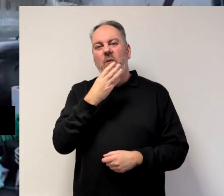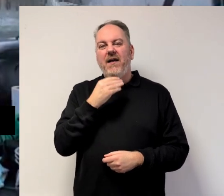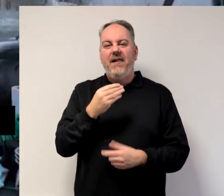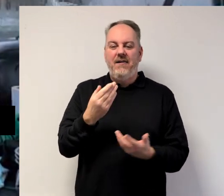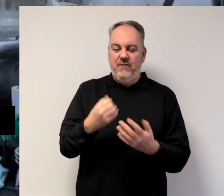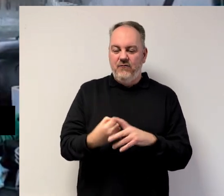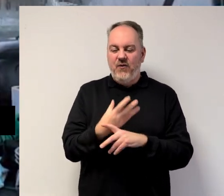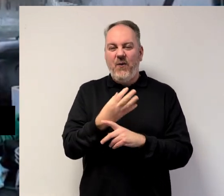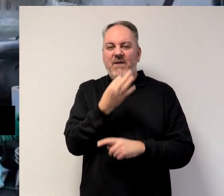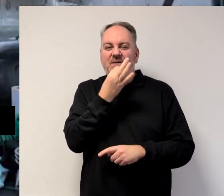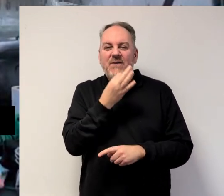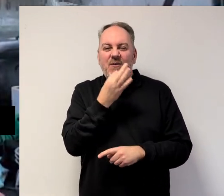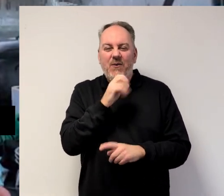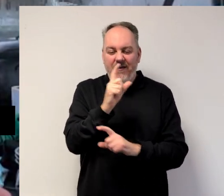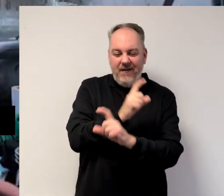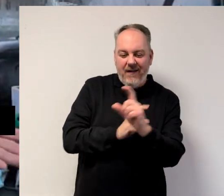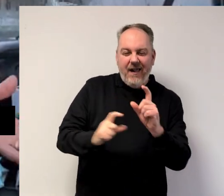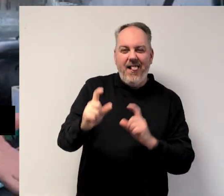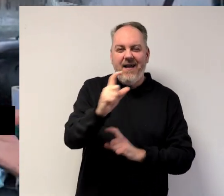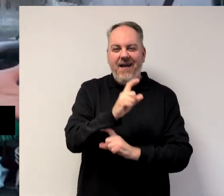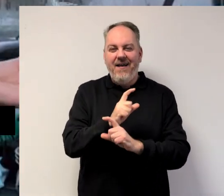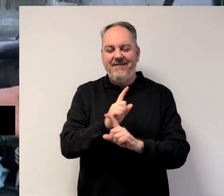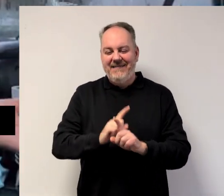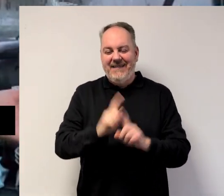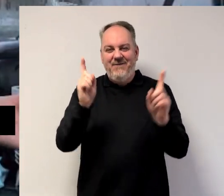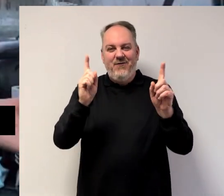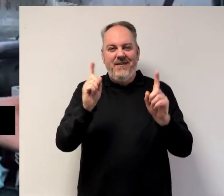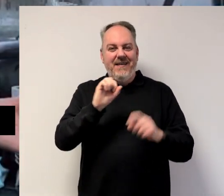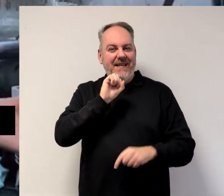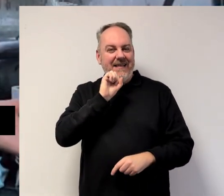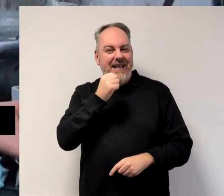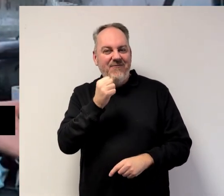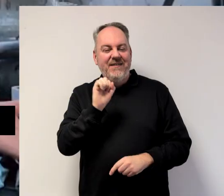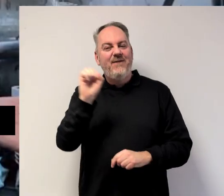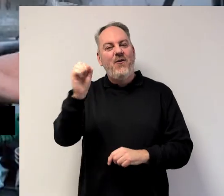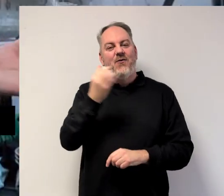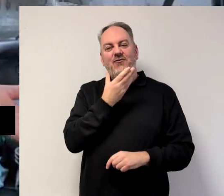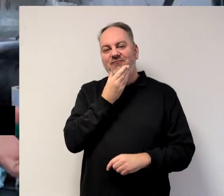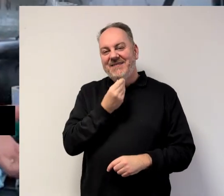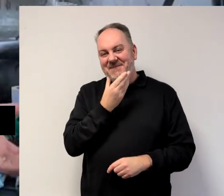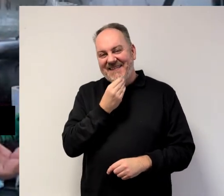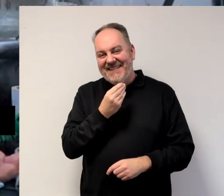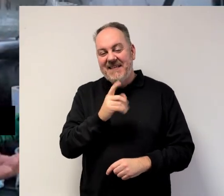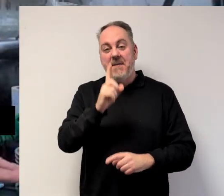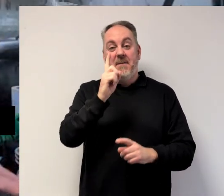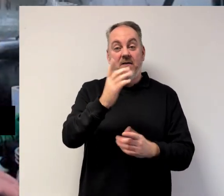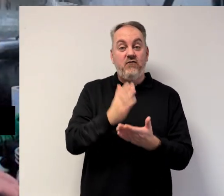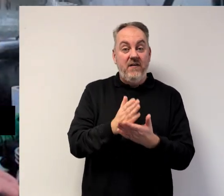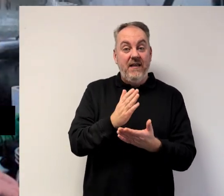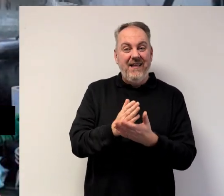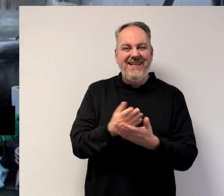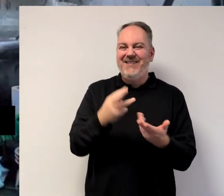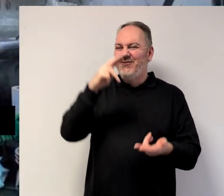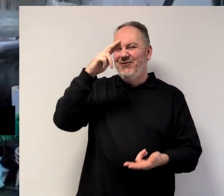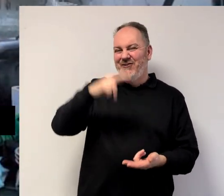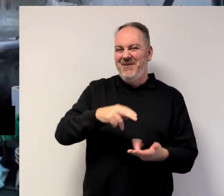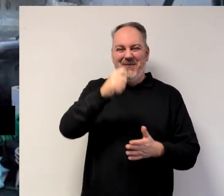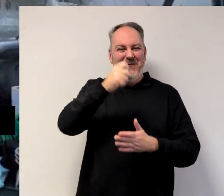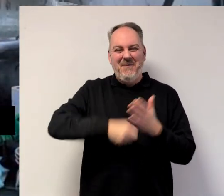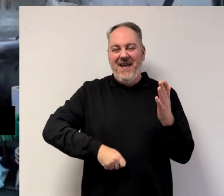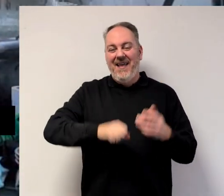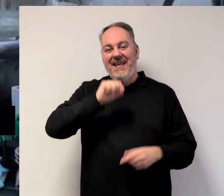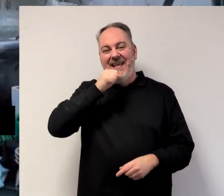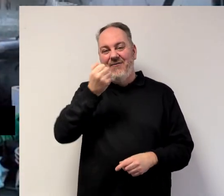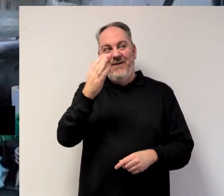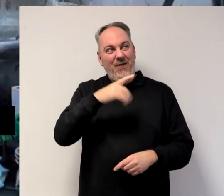like that. But mainstay, it's cheaper for them to buy their carrots out of Aldi's along the road than it is